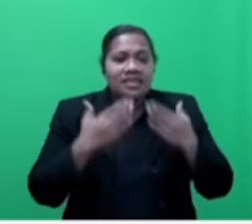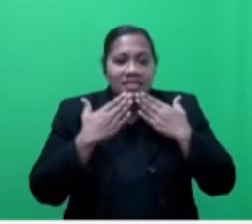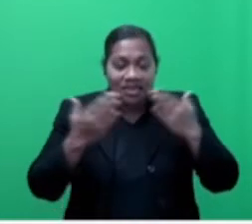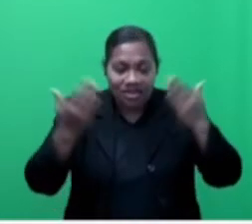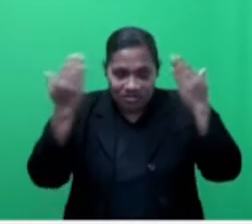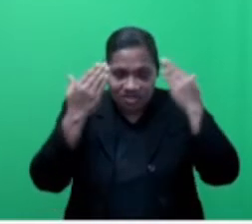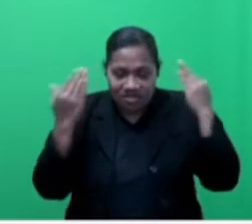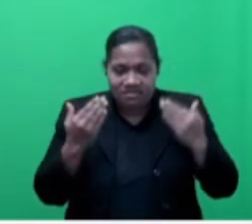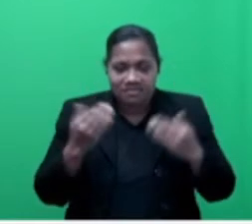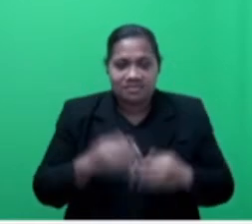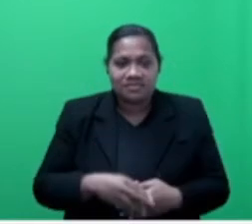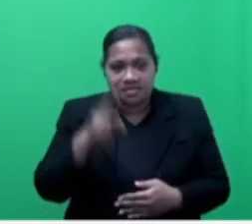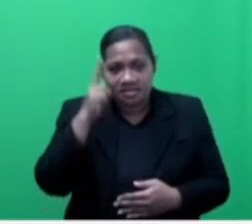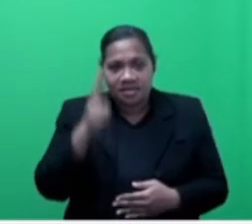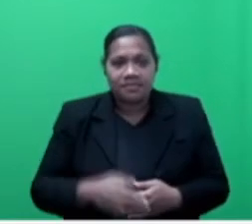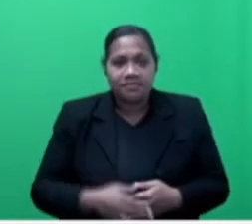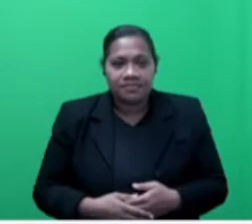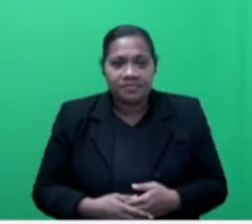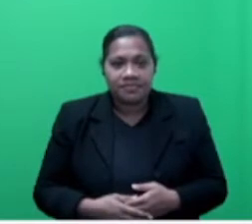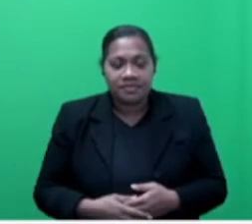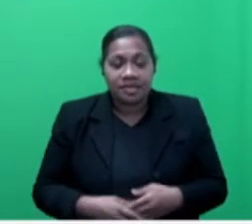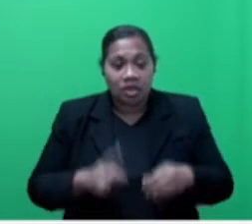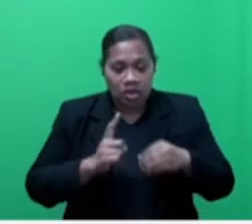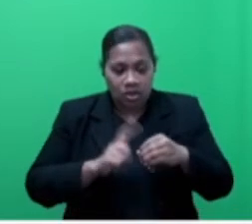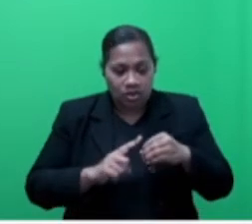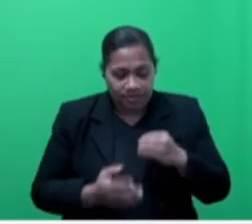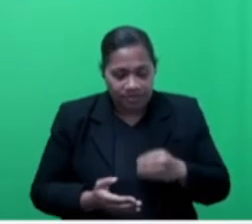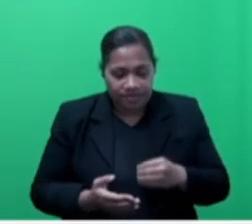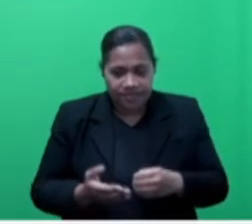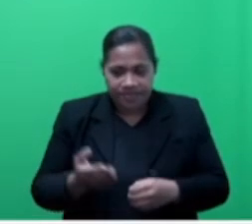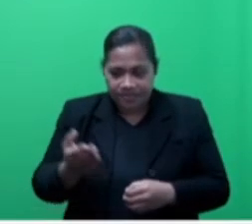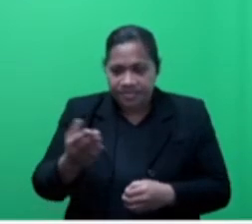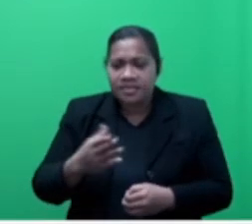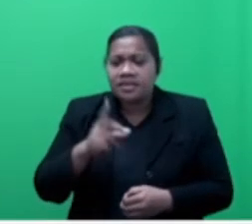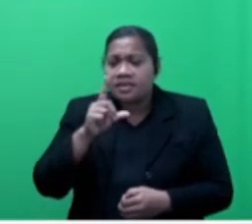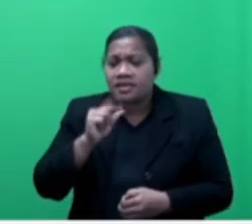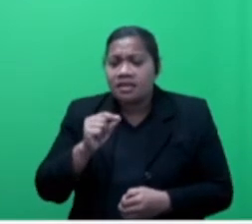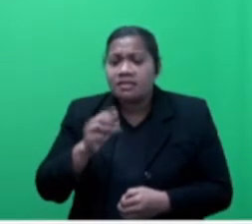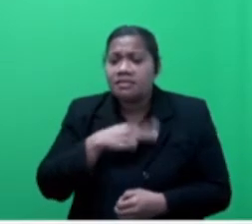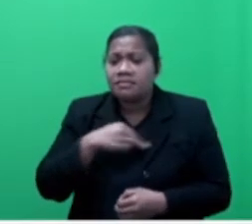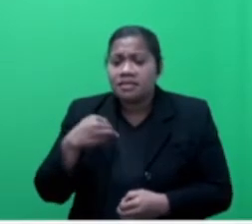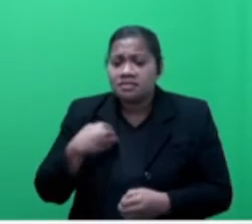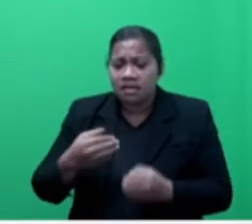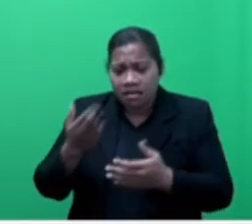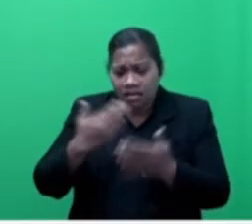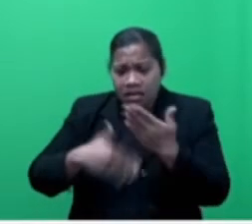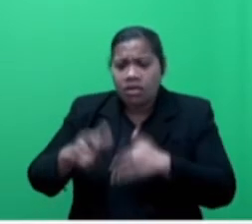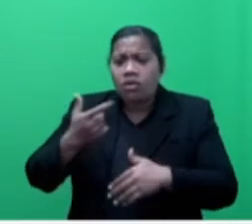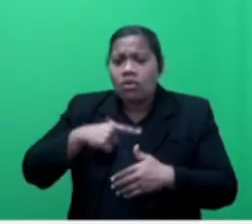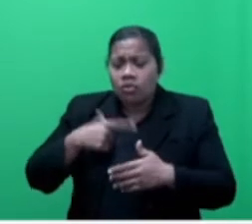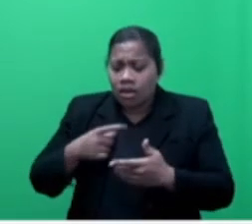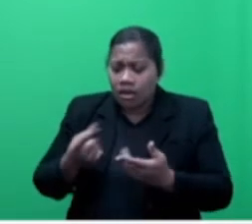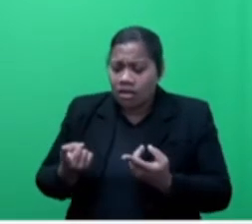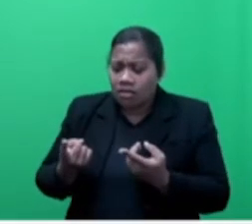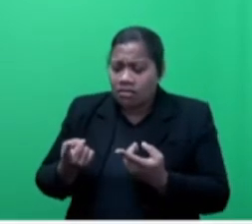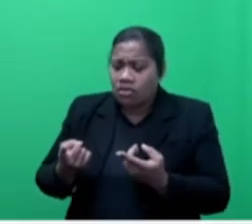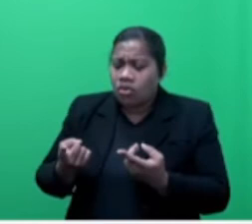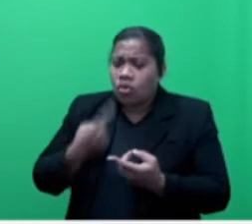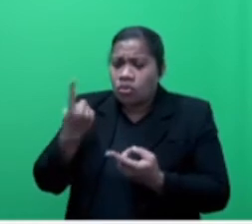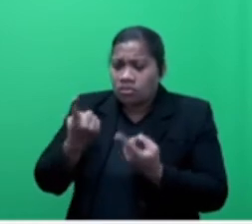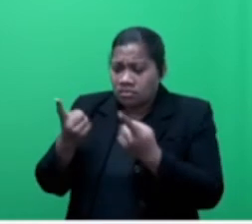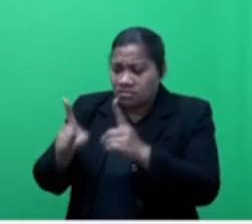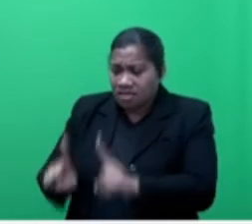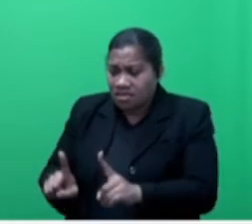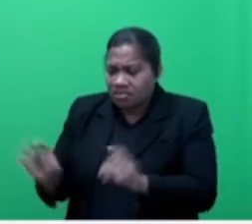sir. Supplementary to the Honourable Rosie Akbar. Can the Minister inform Parliament why those who passed away without receiving COVID-19